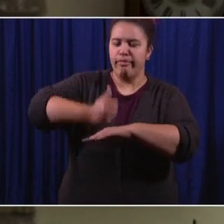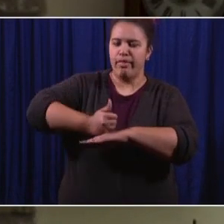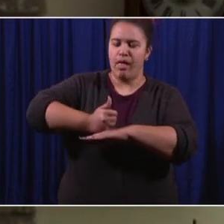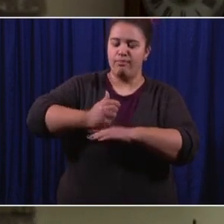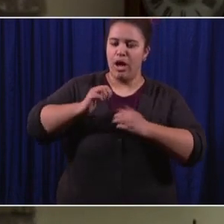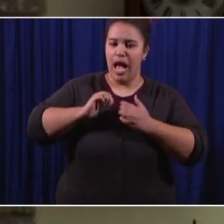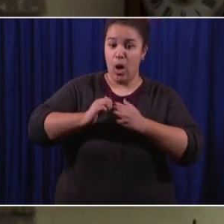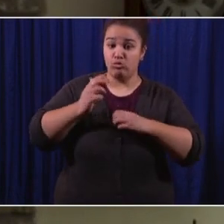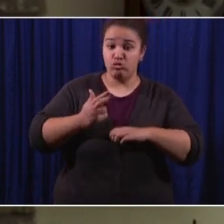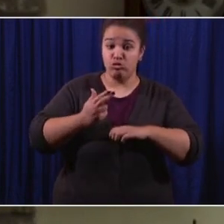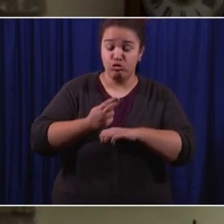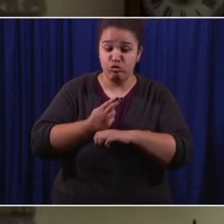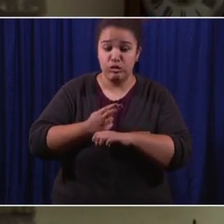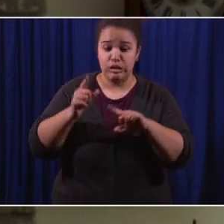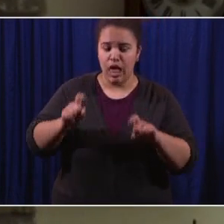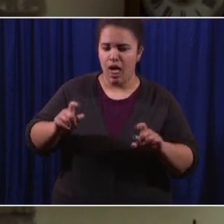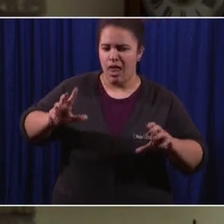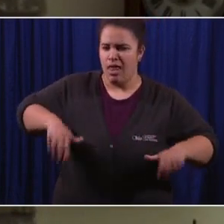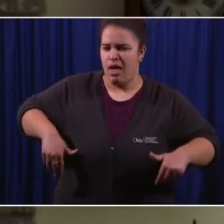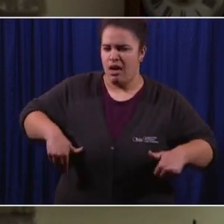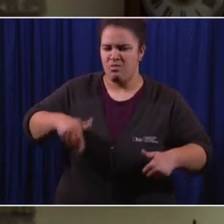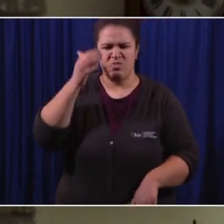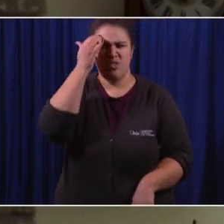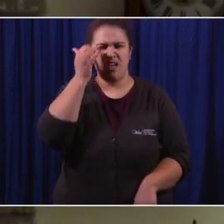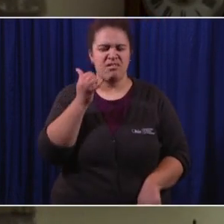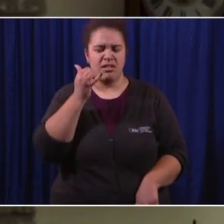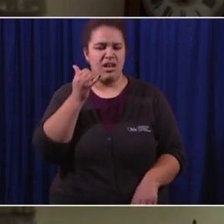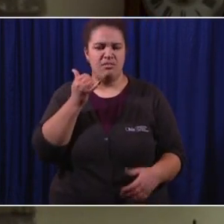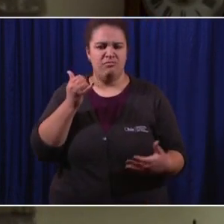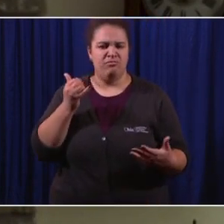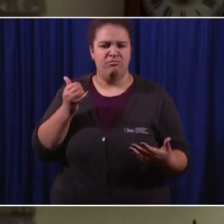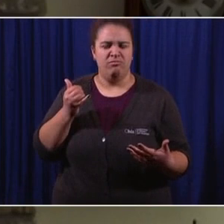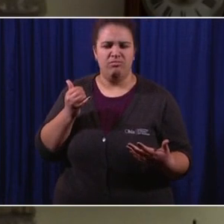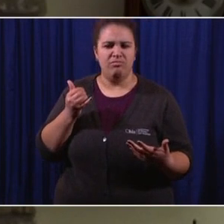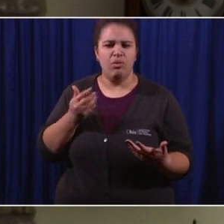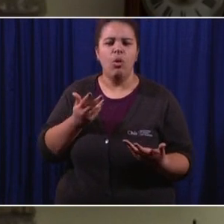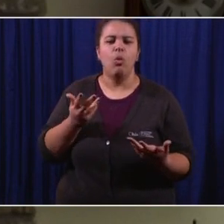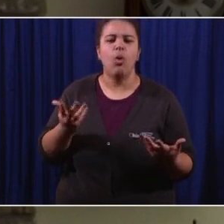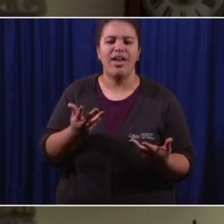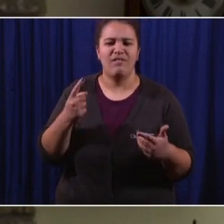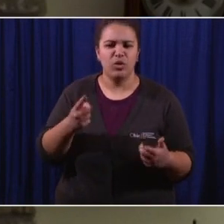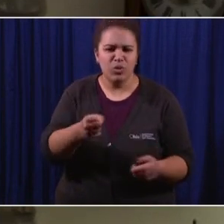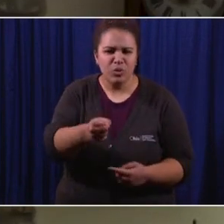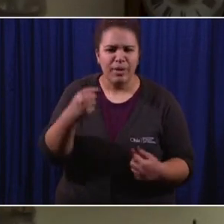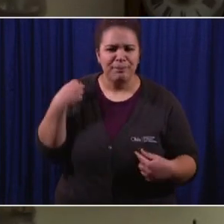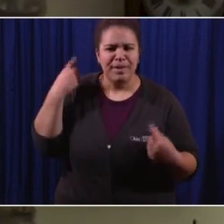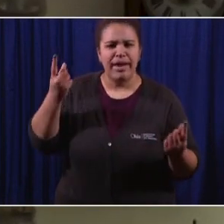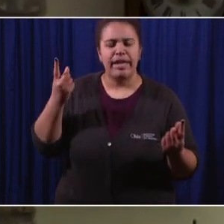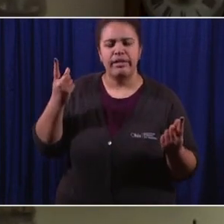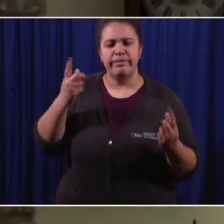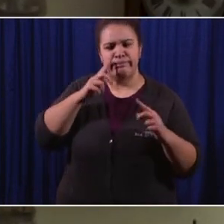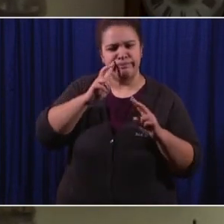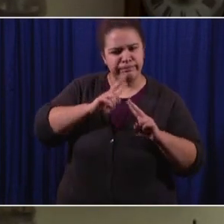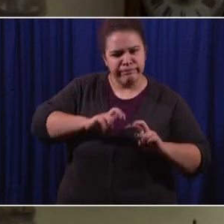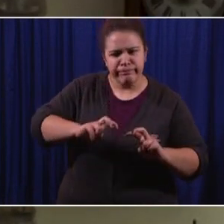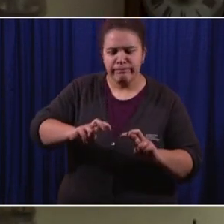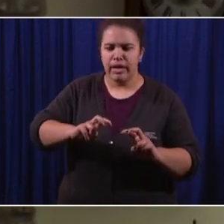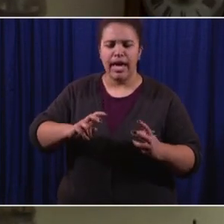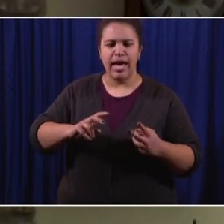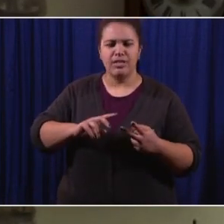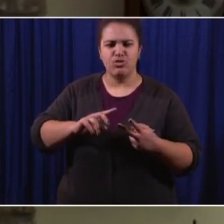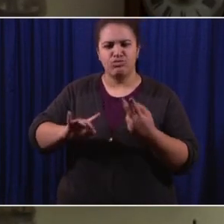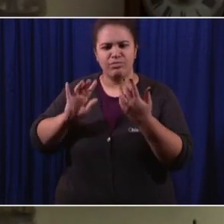yesterday's announcement, you said you're still working on it. What are you really looking at to come up with that